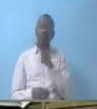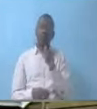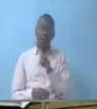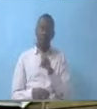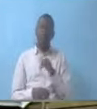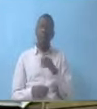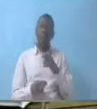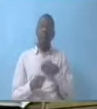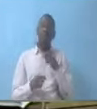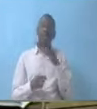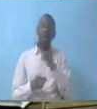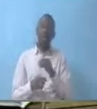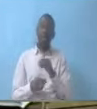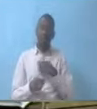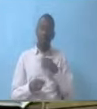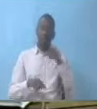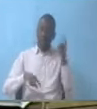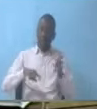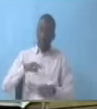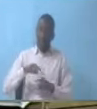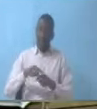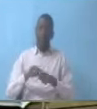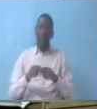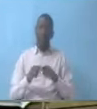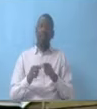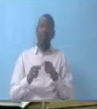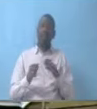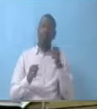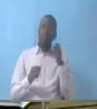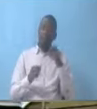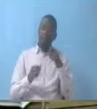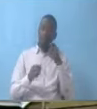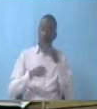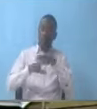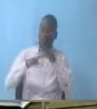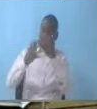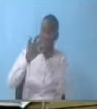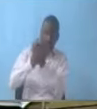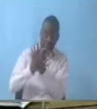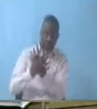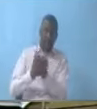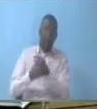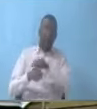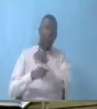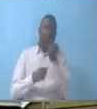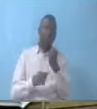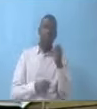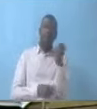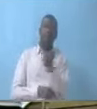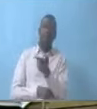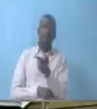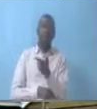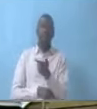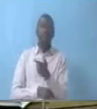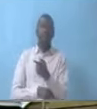and a fine. Moy fi nga xamne ni nak lu war nañ ko teji war ko até. selling a tin of pilk milk beyond the control